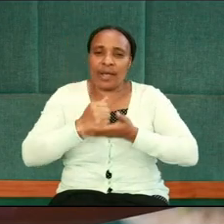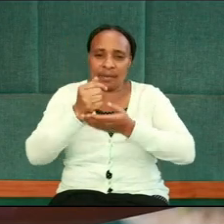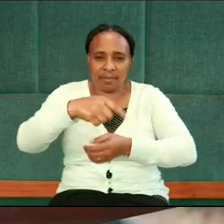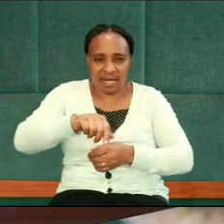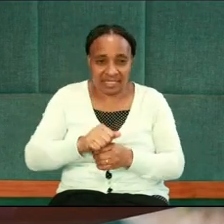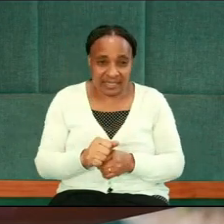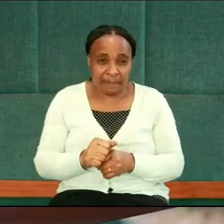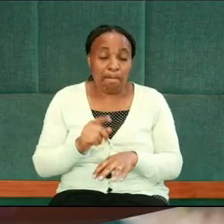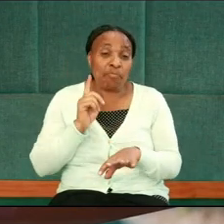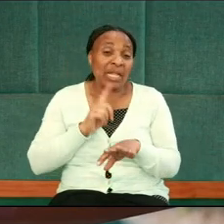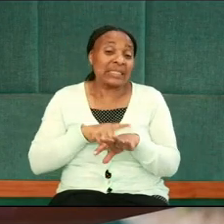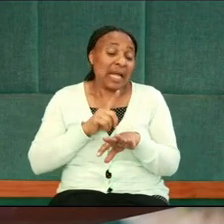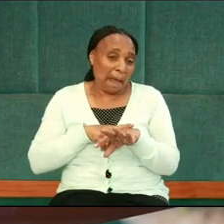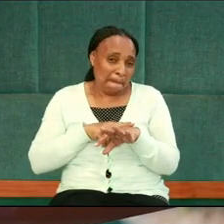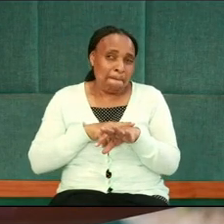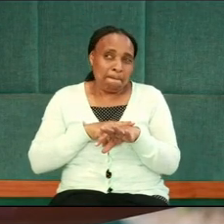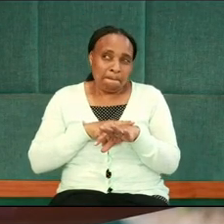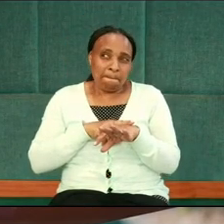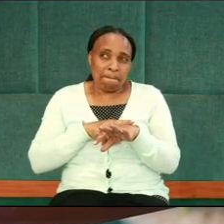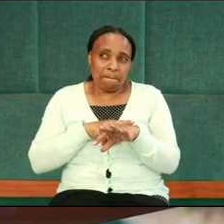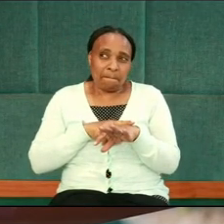we